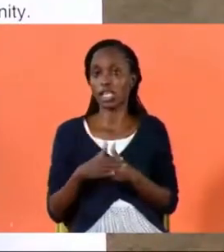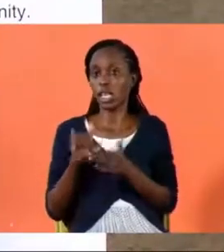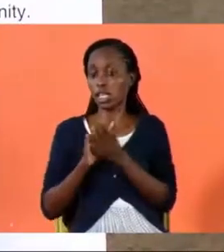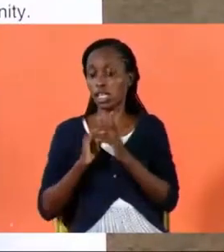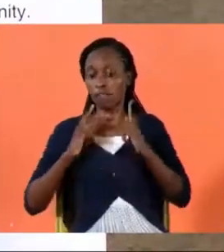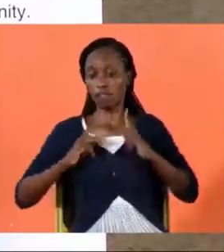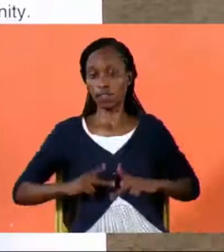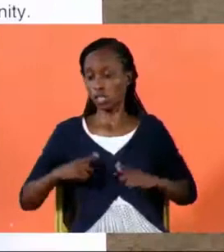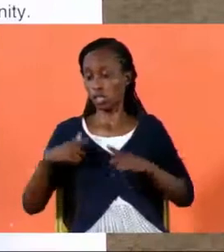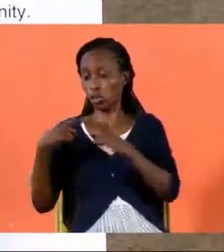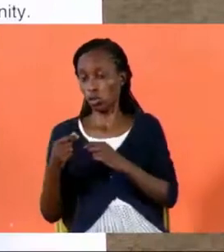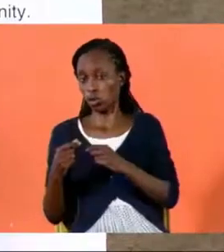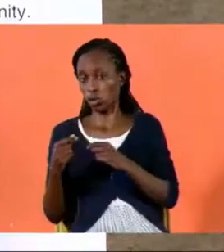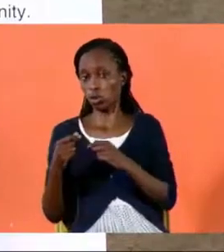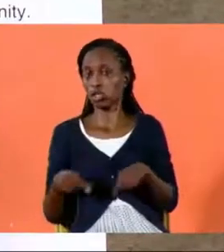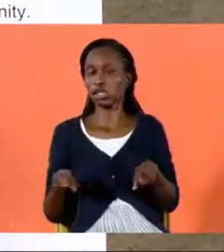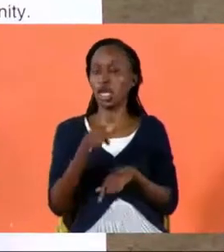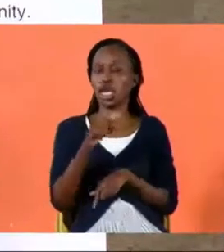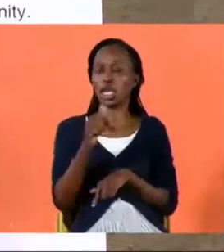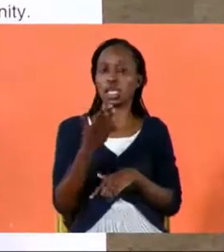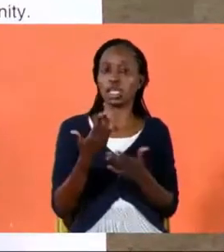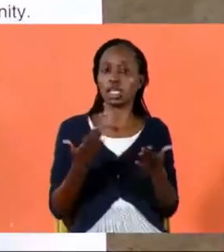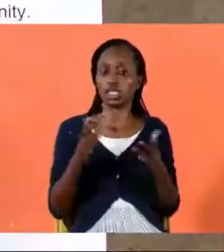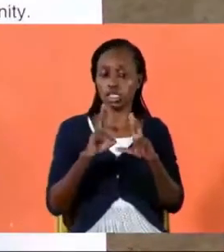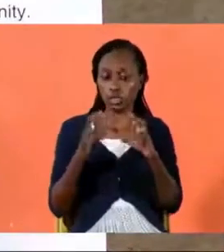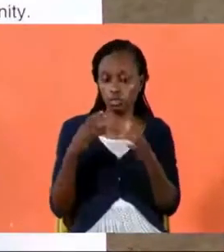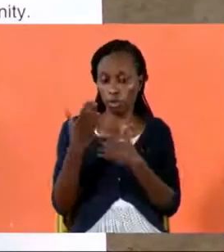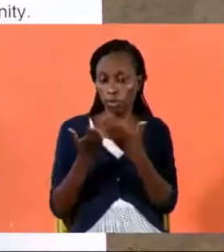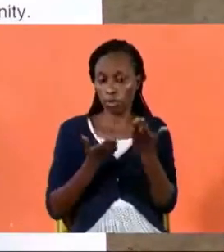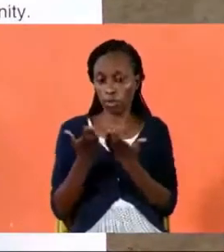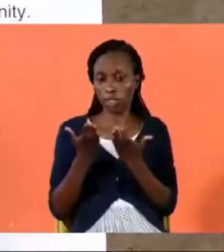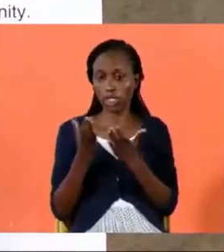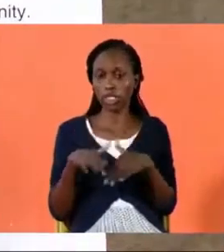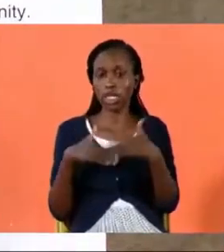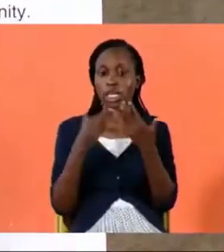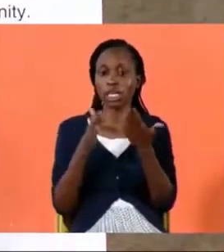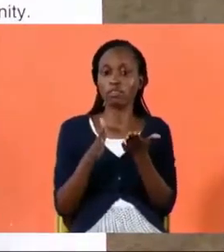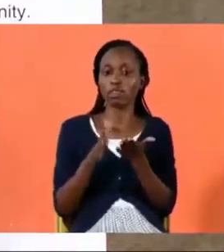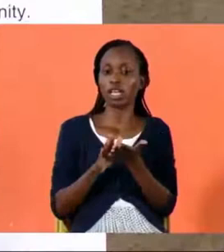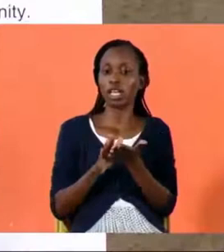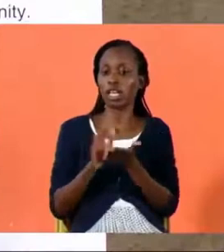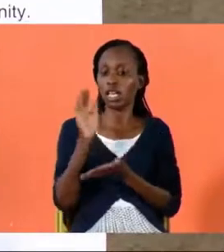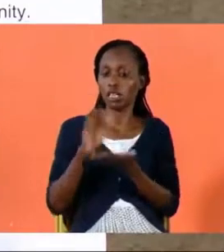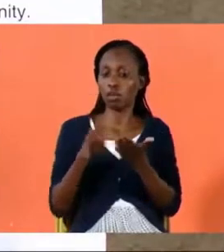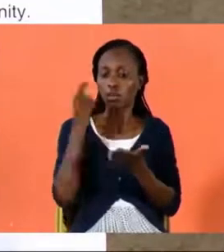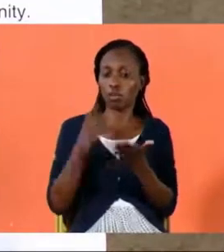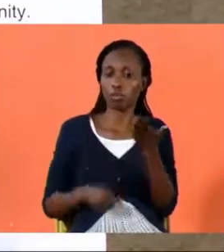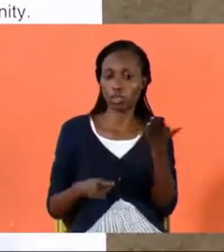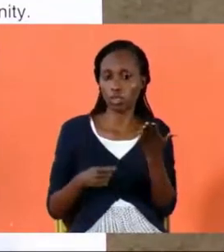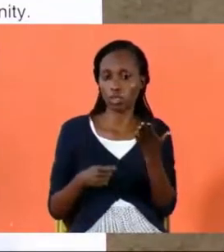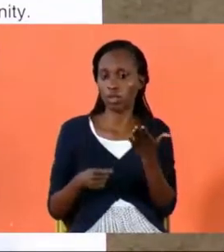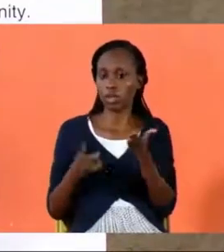that you can go to, you know. Then another thing, search for businesses offering incredibly low prices for goods or services via